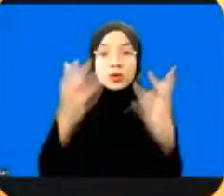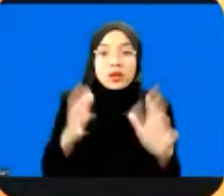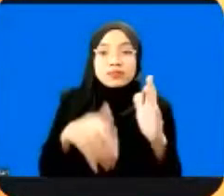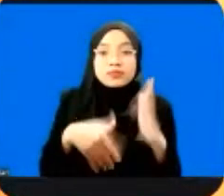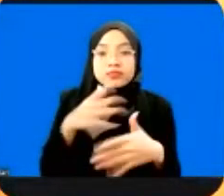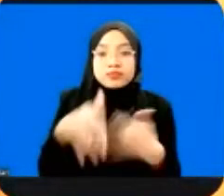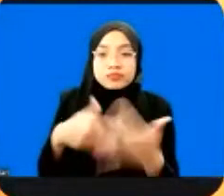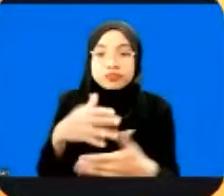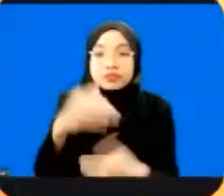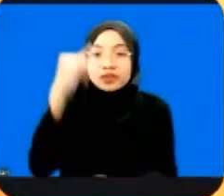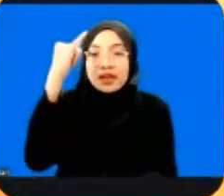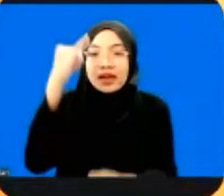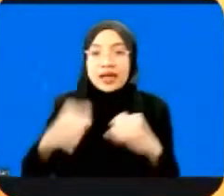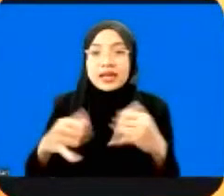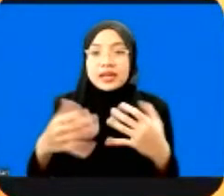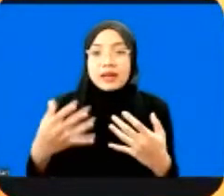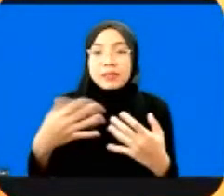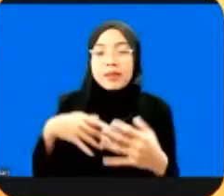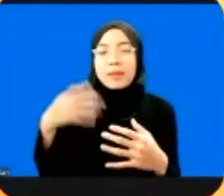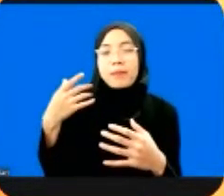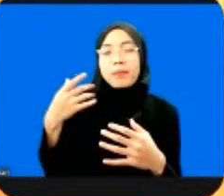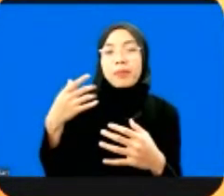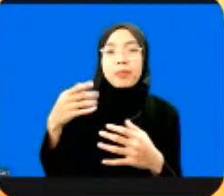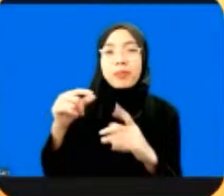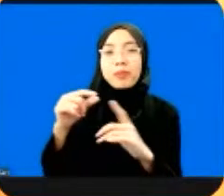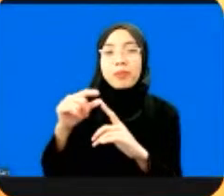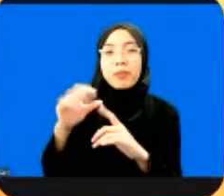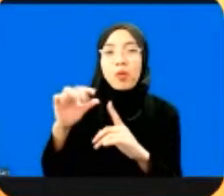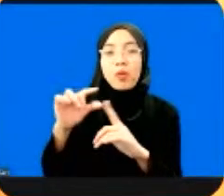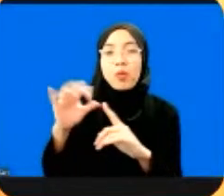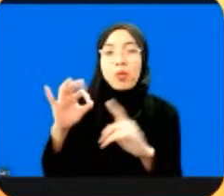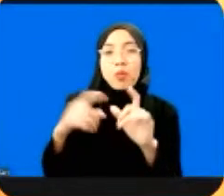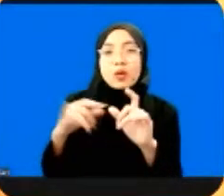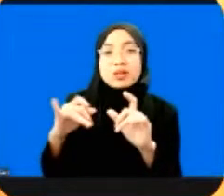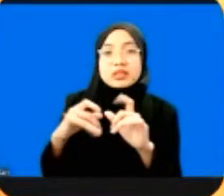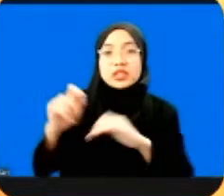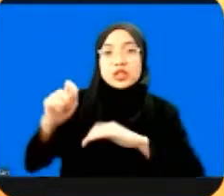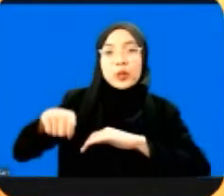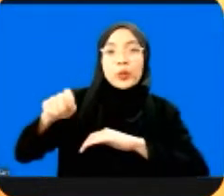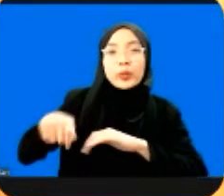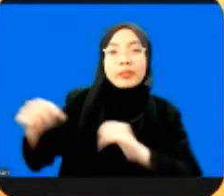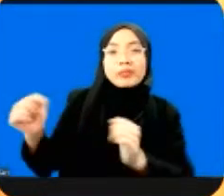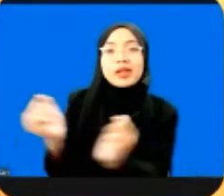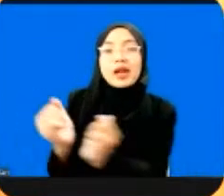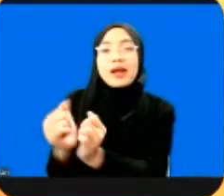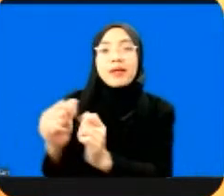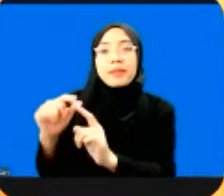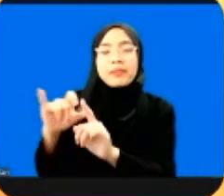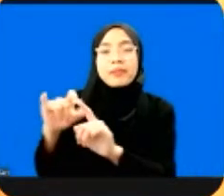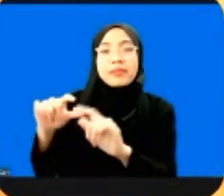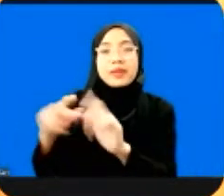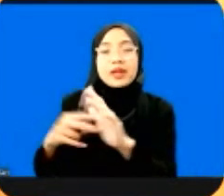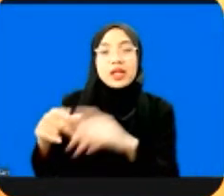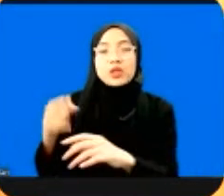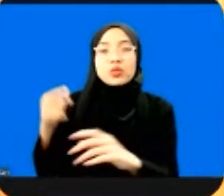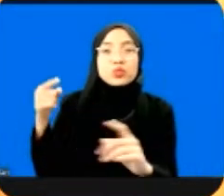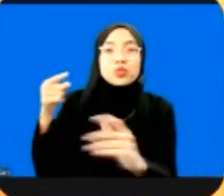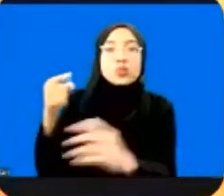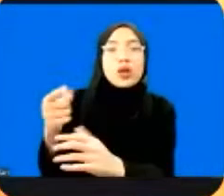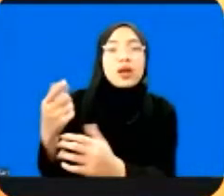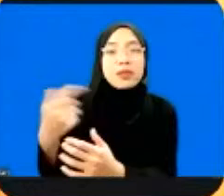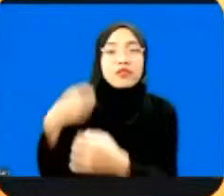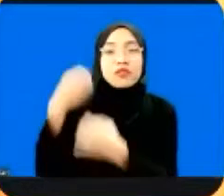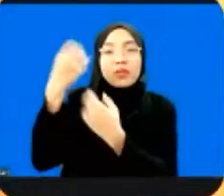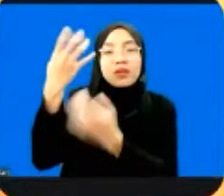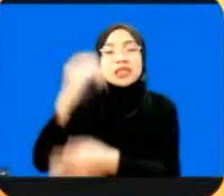opposition politician was criminally punished for disinformation, for election-related disinformation. And President Lee got